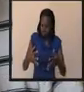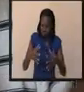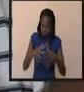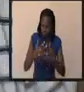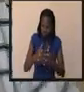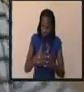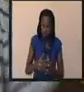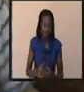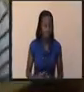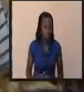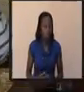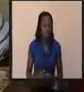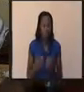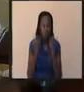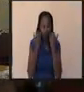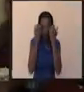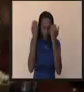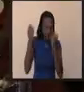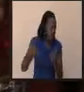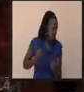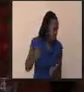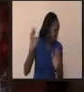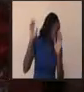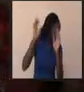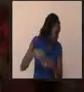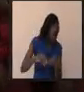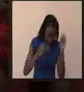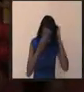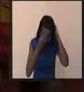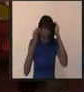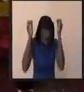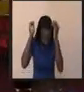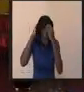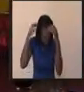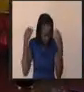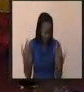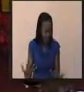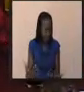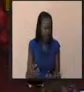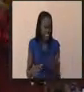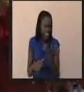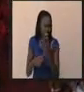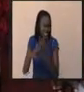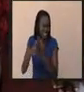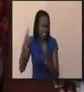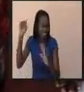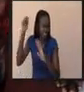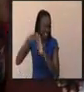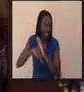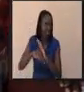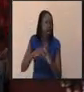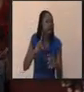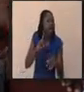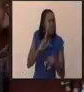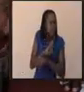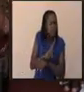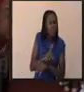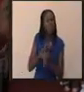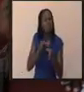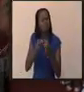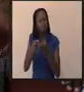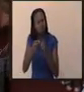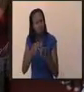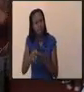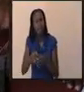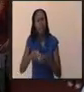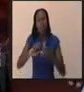Whoa. Owen, you are getting way too technical now. first explain what chromosomes